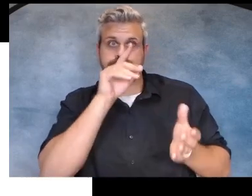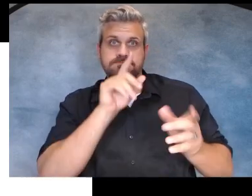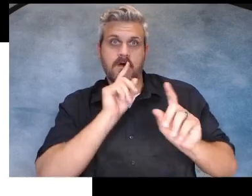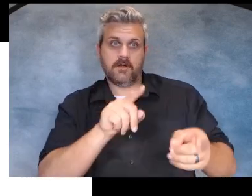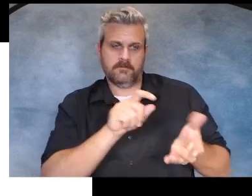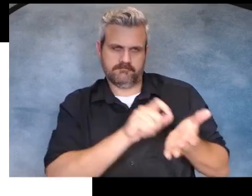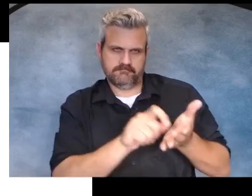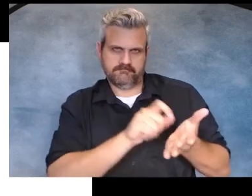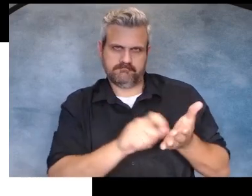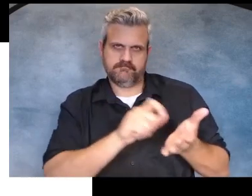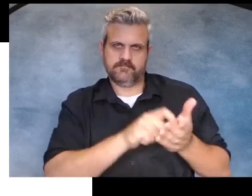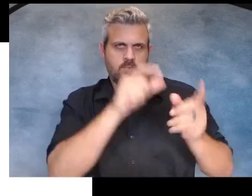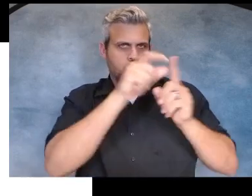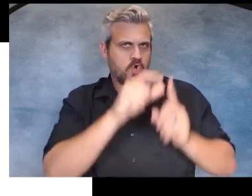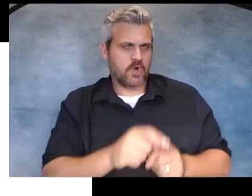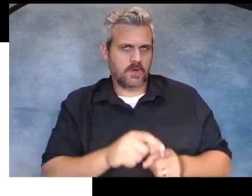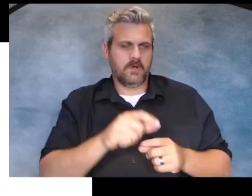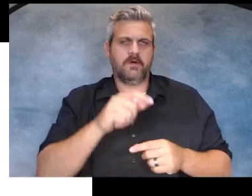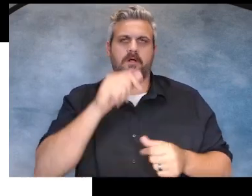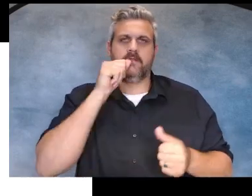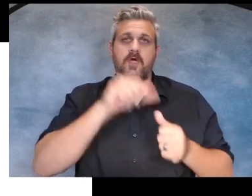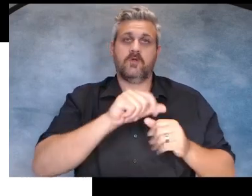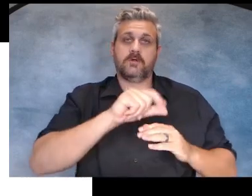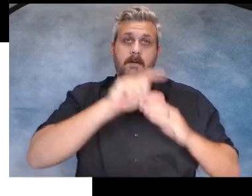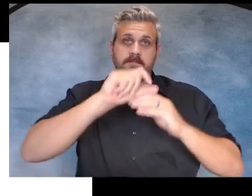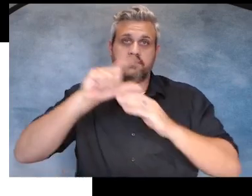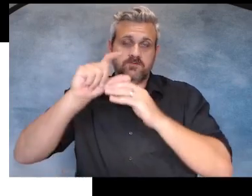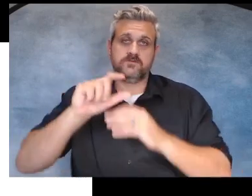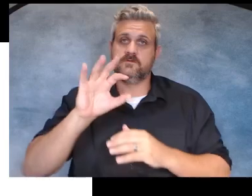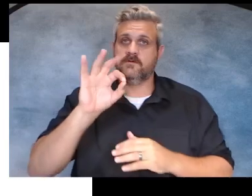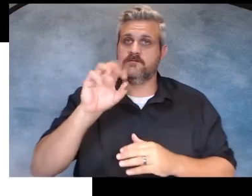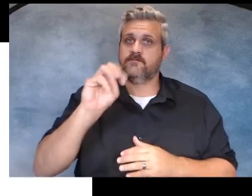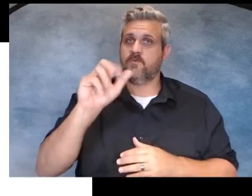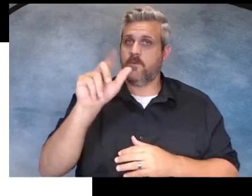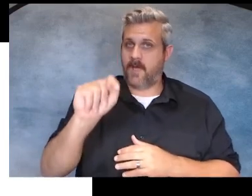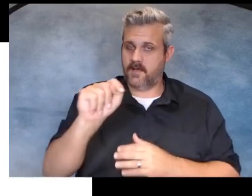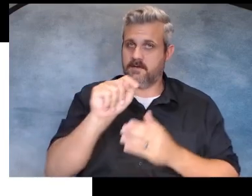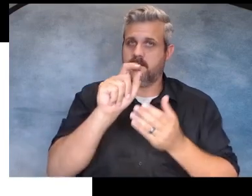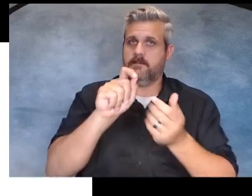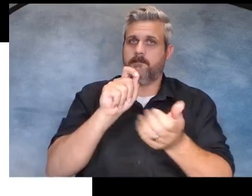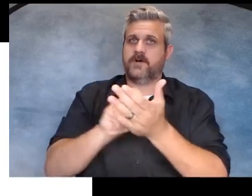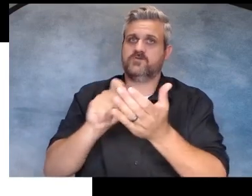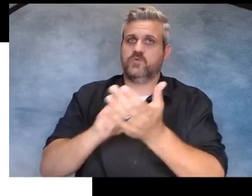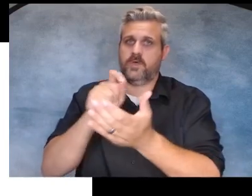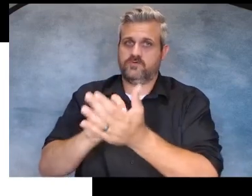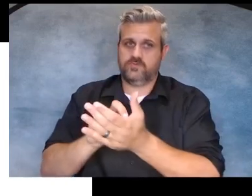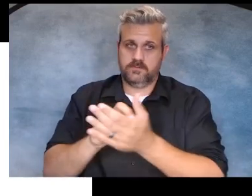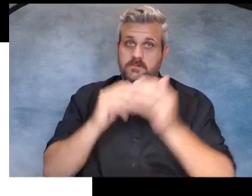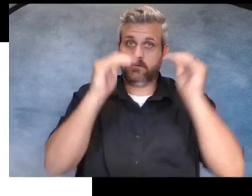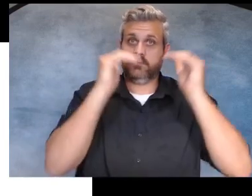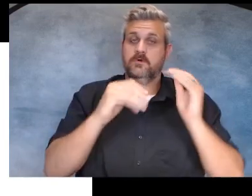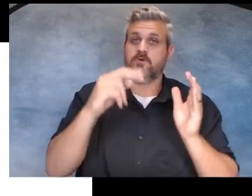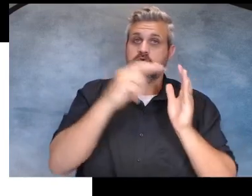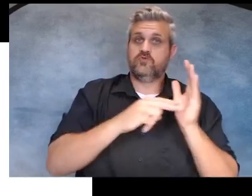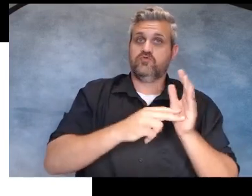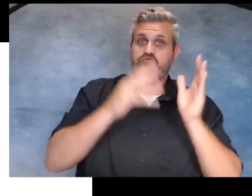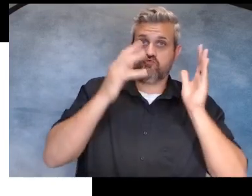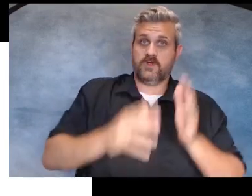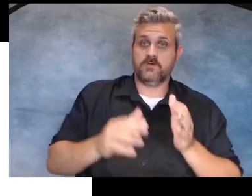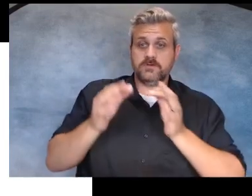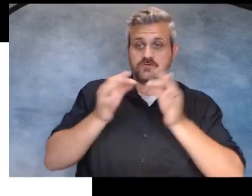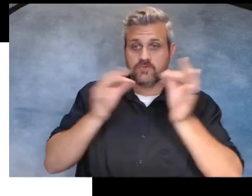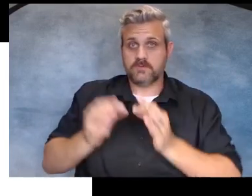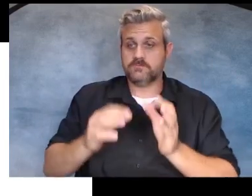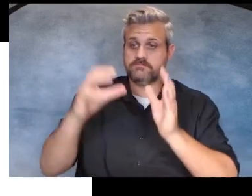word, including format, capitalization, and punctuation. There's a reader who reads the directions,